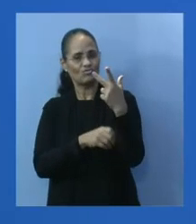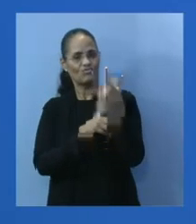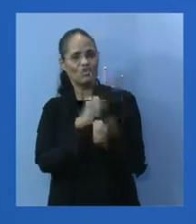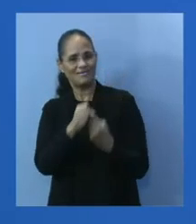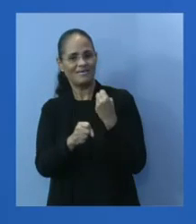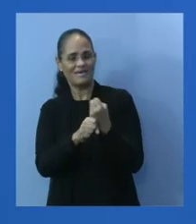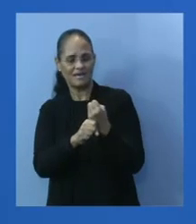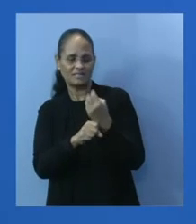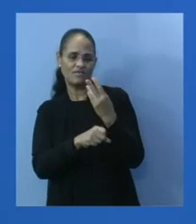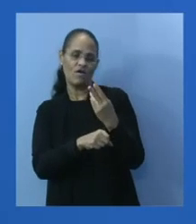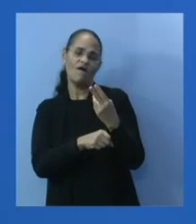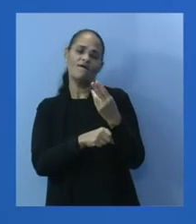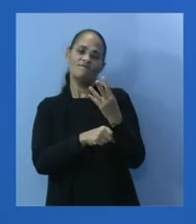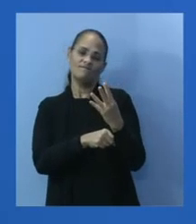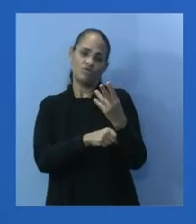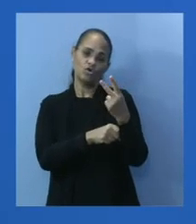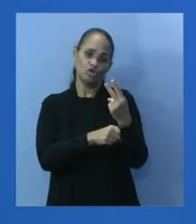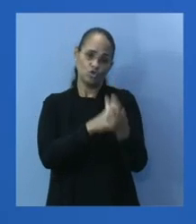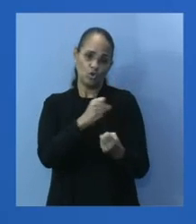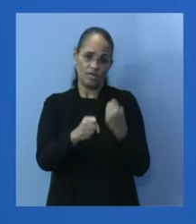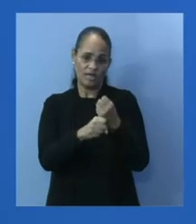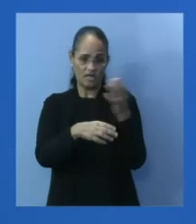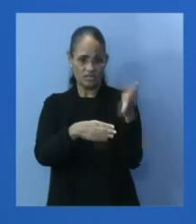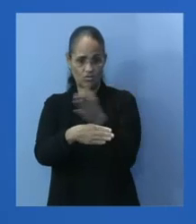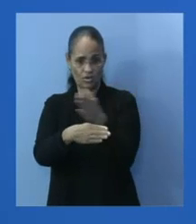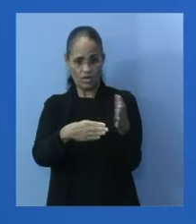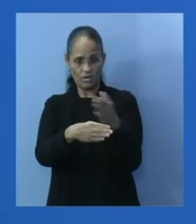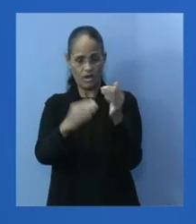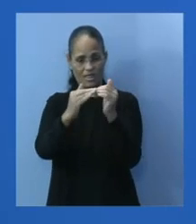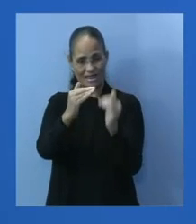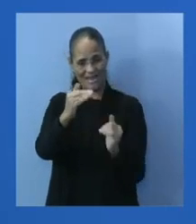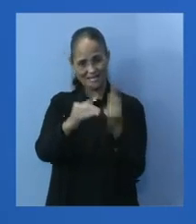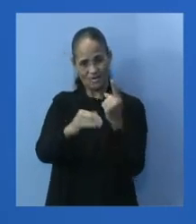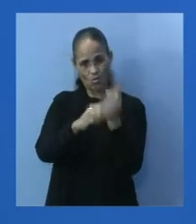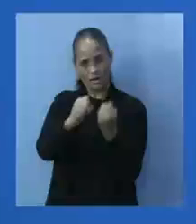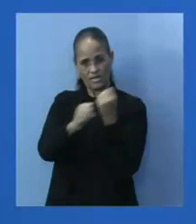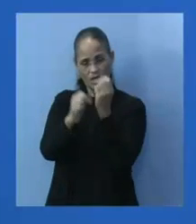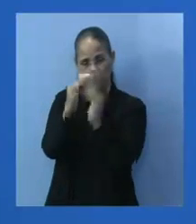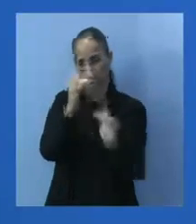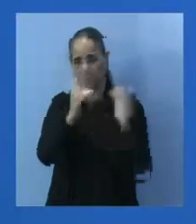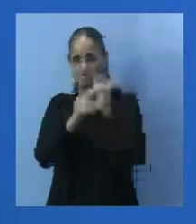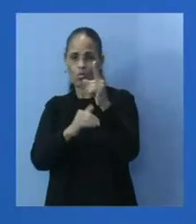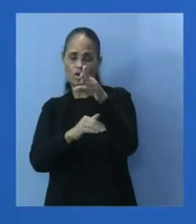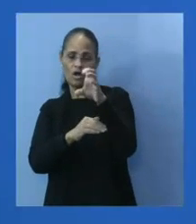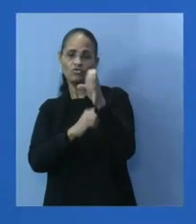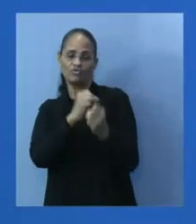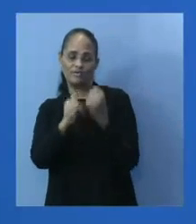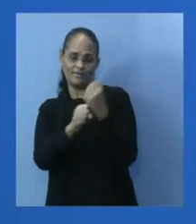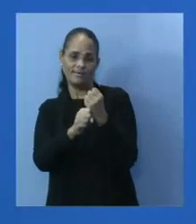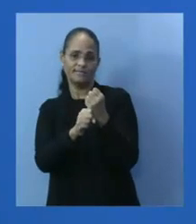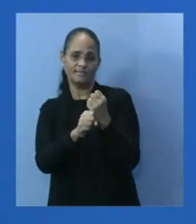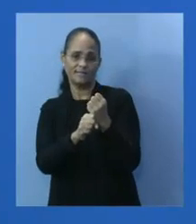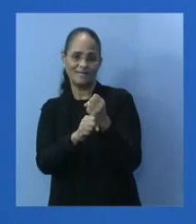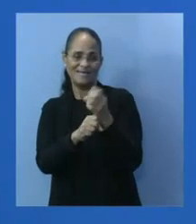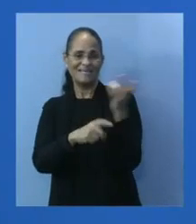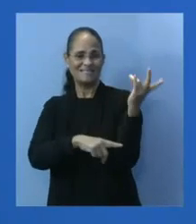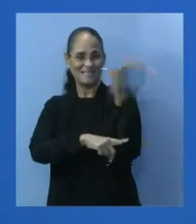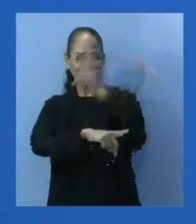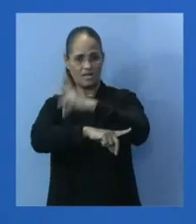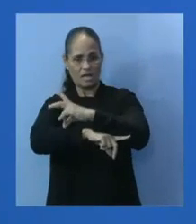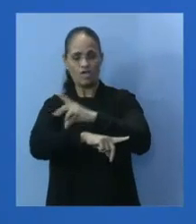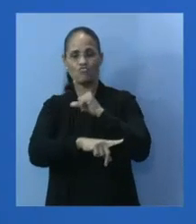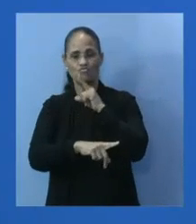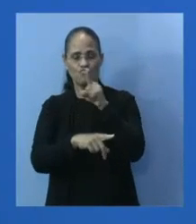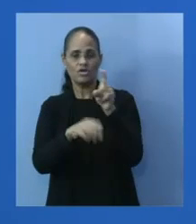median 42 years, and the age range from less than 1 year to greater than 100 years. The 7-day average of our